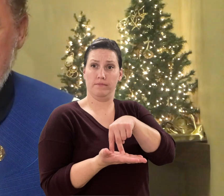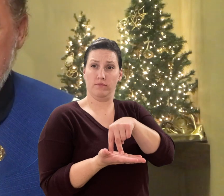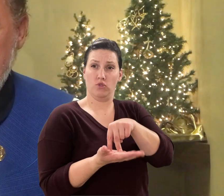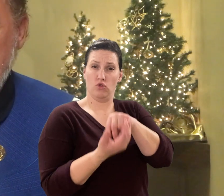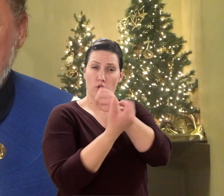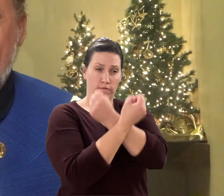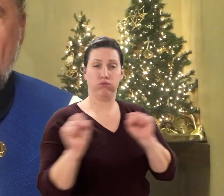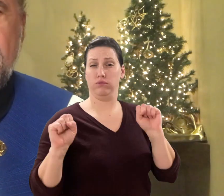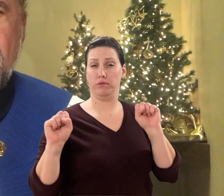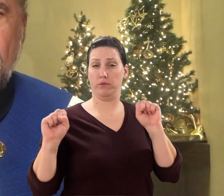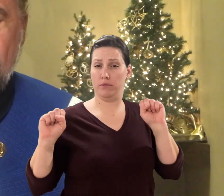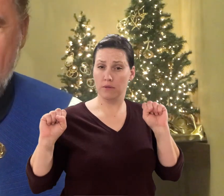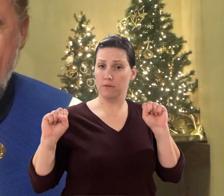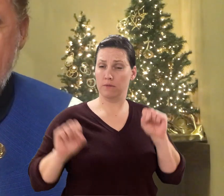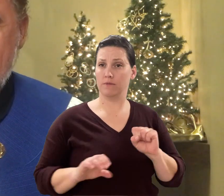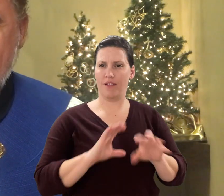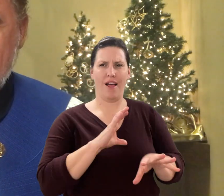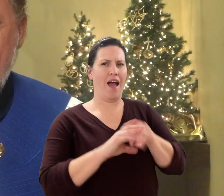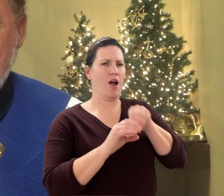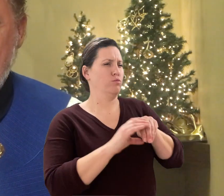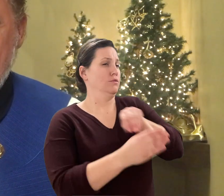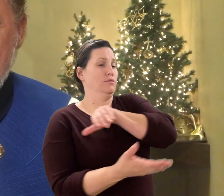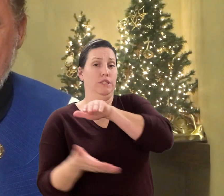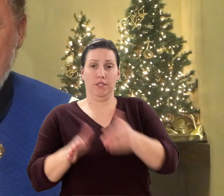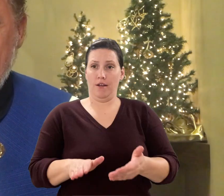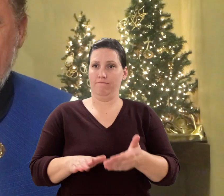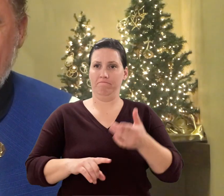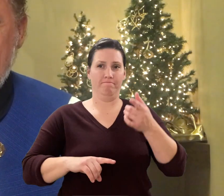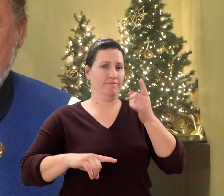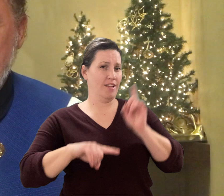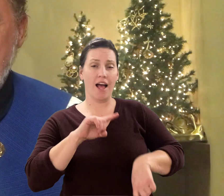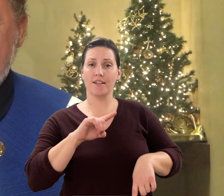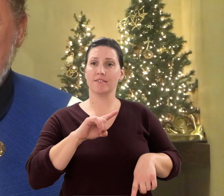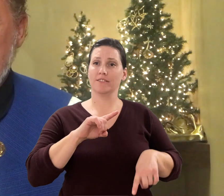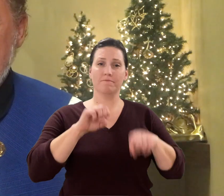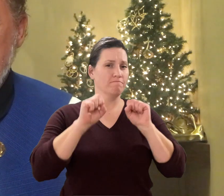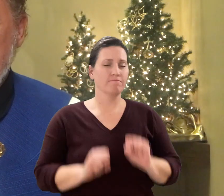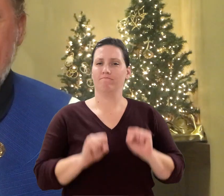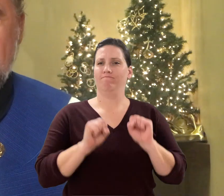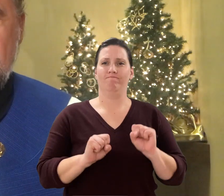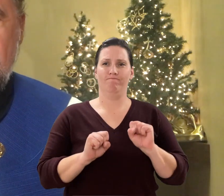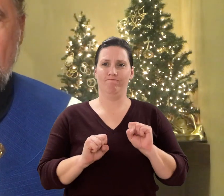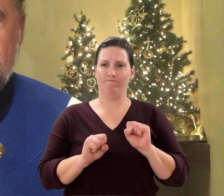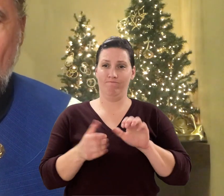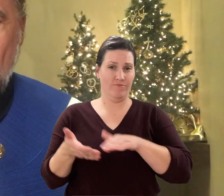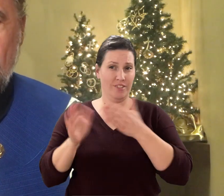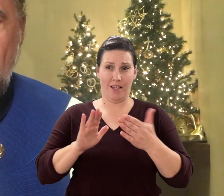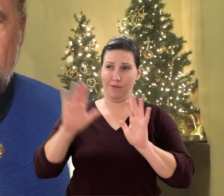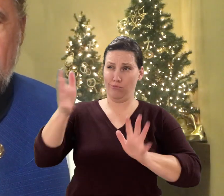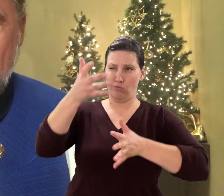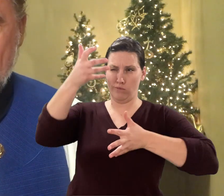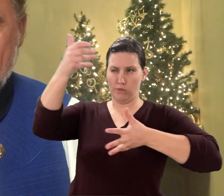dead, freeing him from the agony of death, because it was impossible for death to keep its